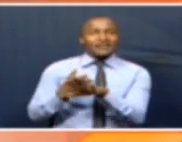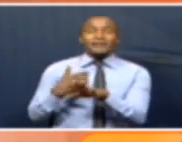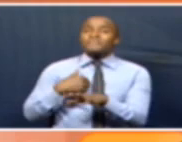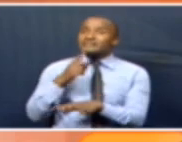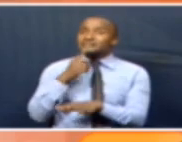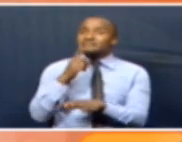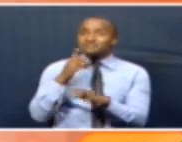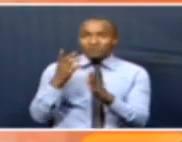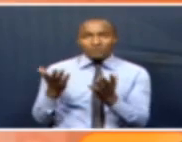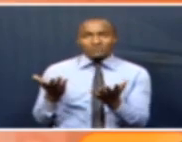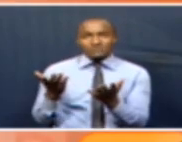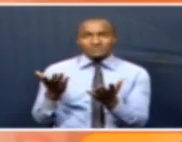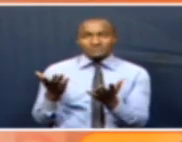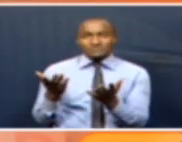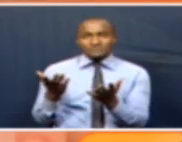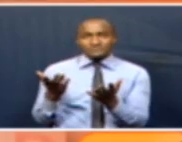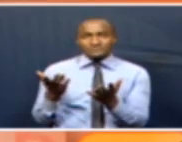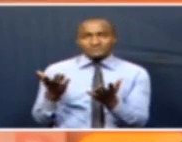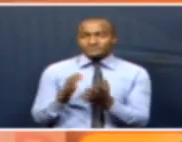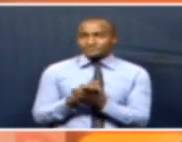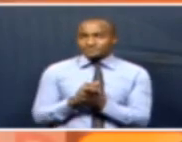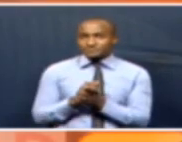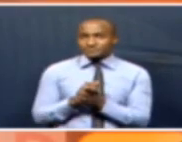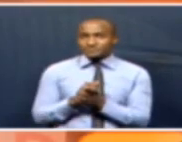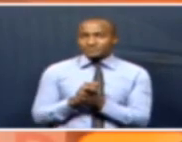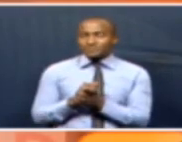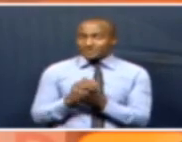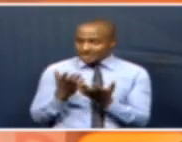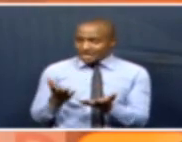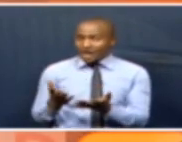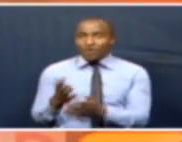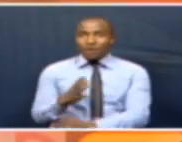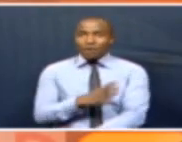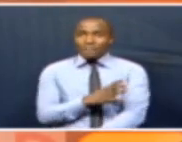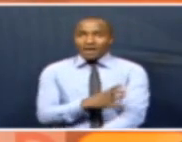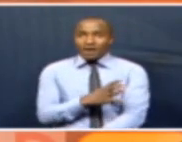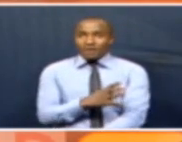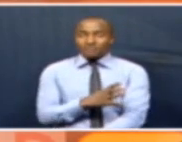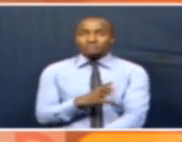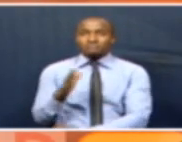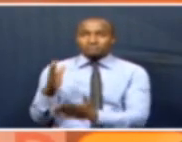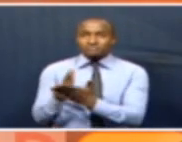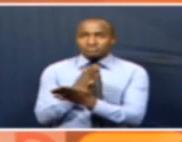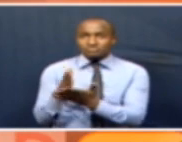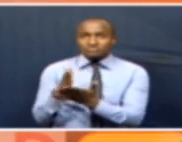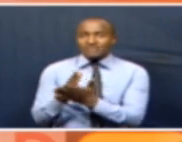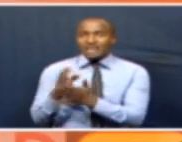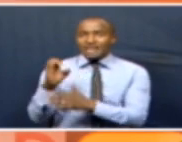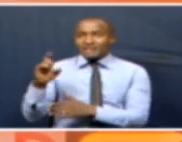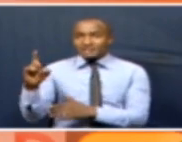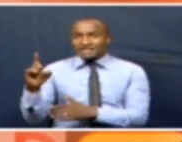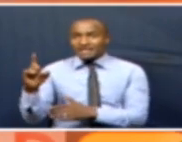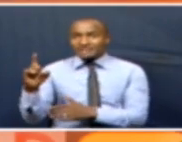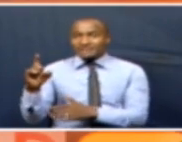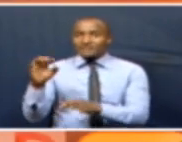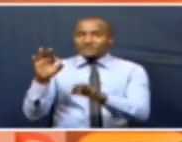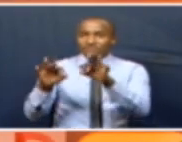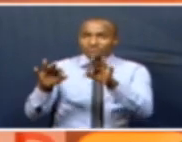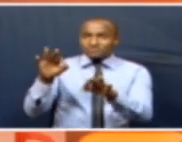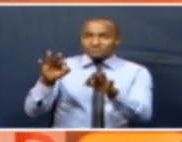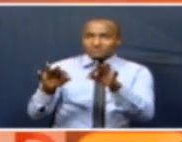this, with regard to the division of power, the judiciary, the executive, the parliament,